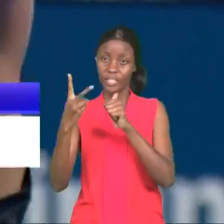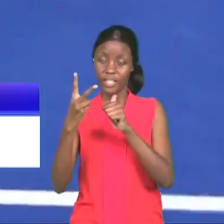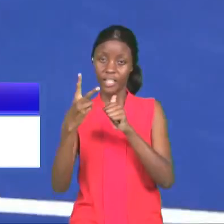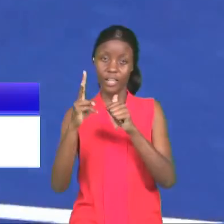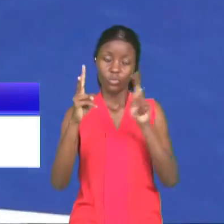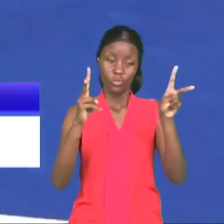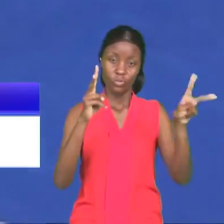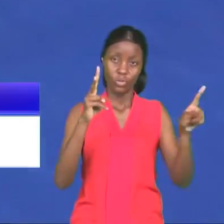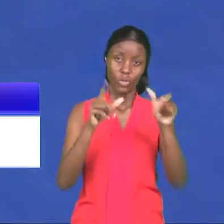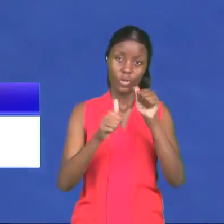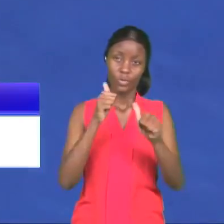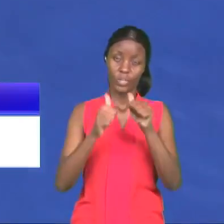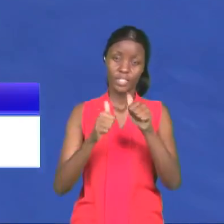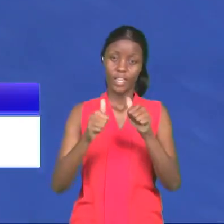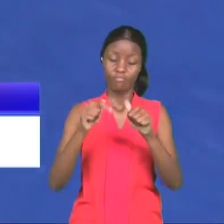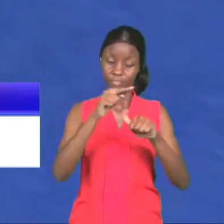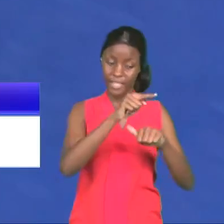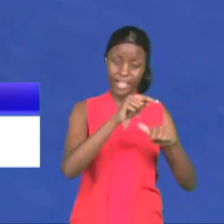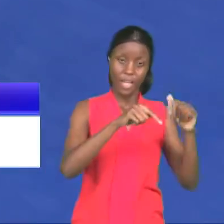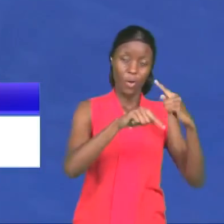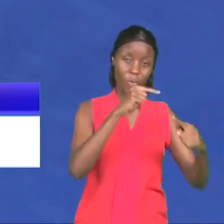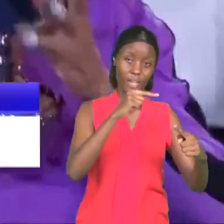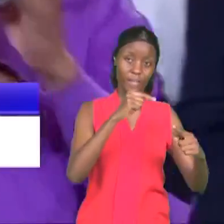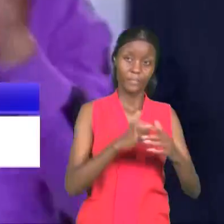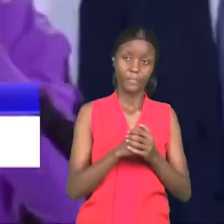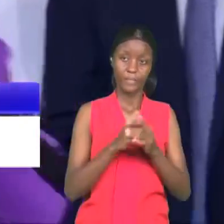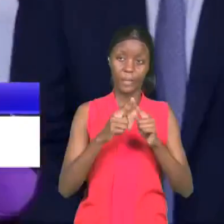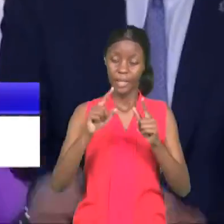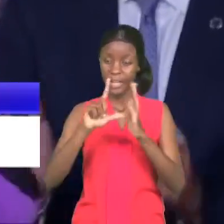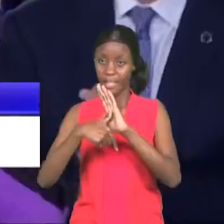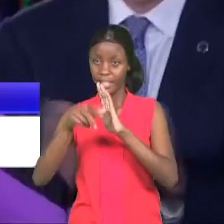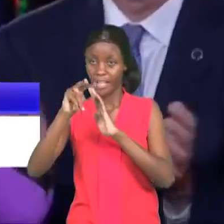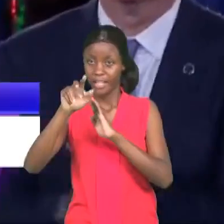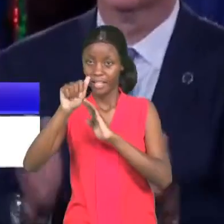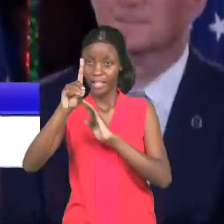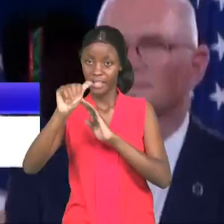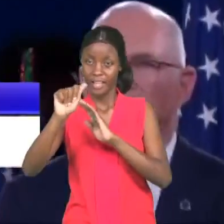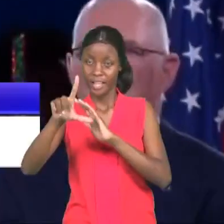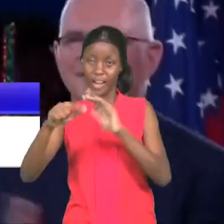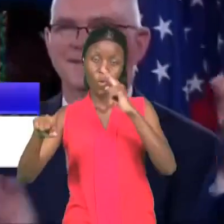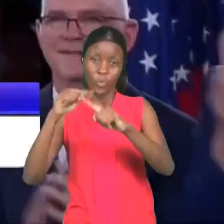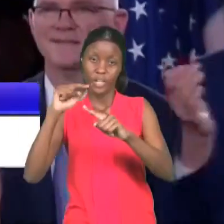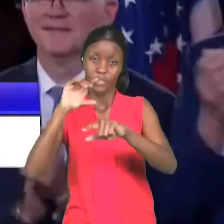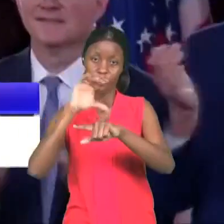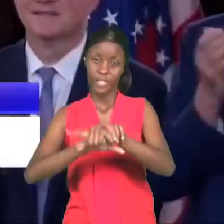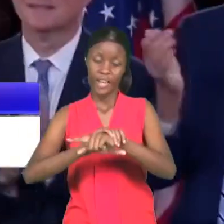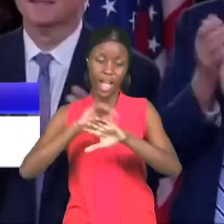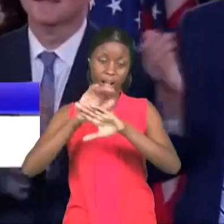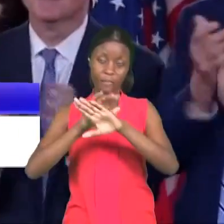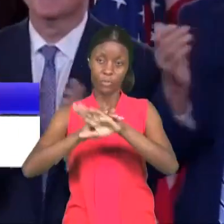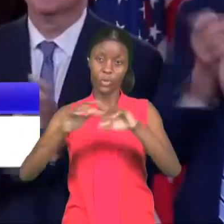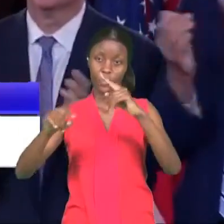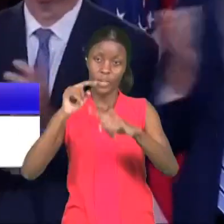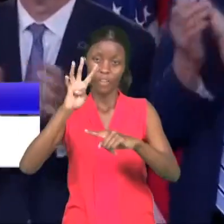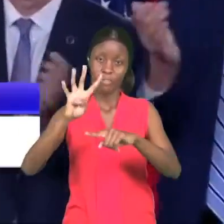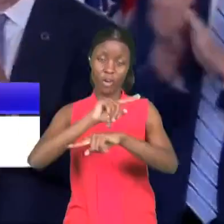a breakup, only for Medvedev to force a decider. But Nadal stopped his momentum to clinch a 3-3. thrilling win in 4 hours